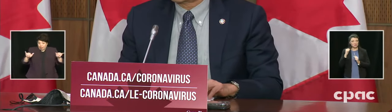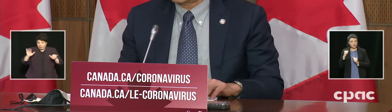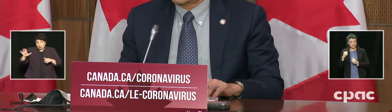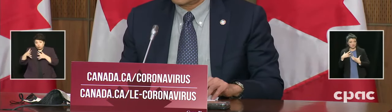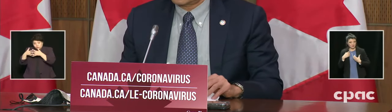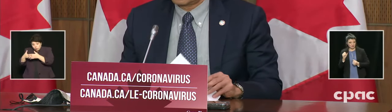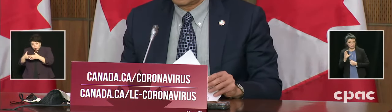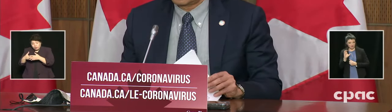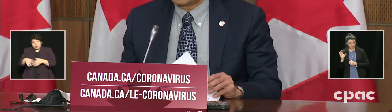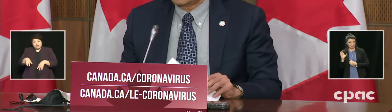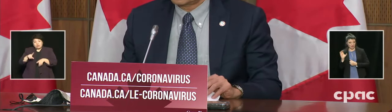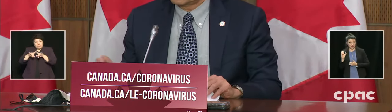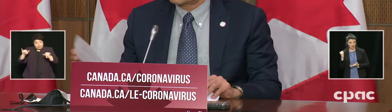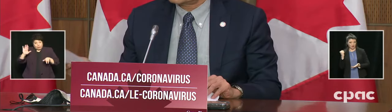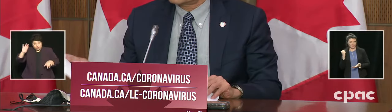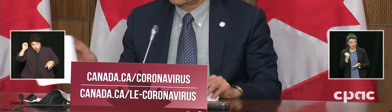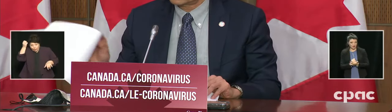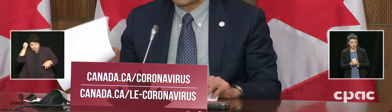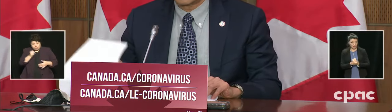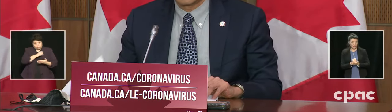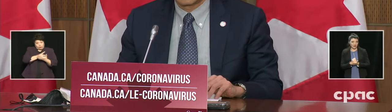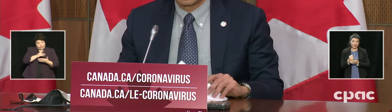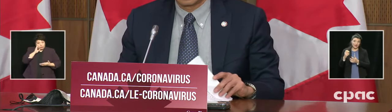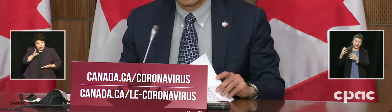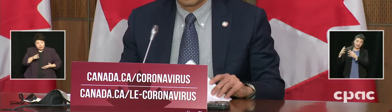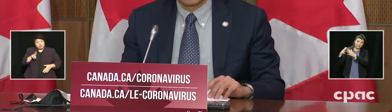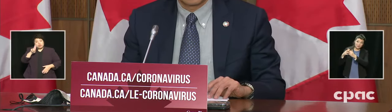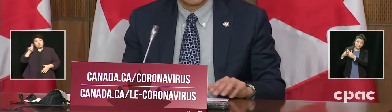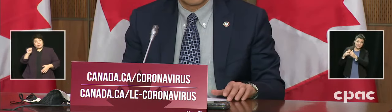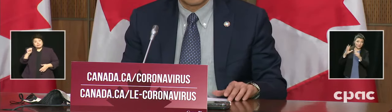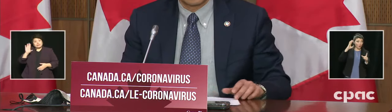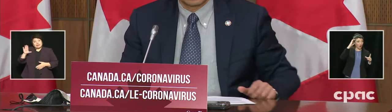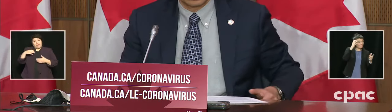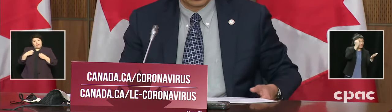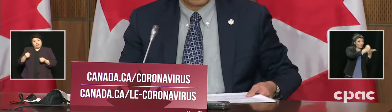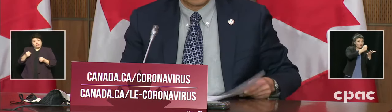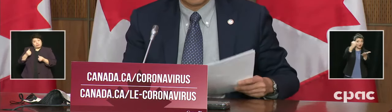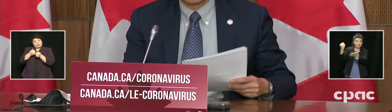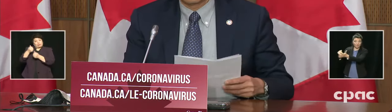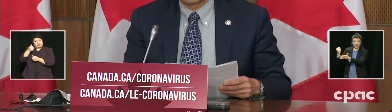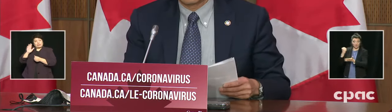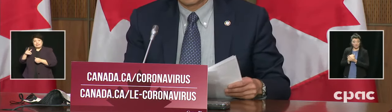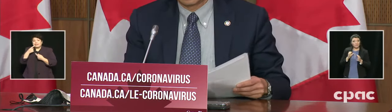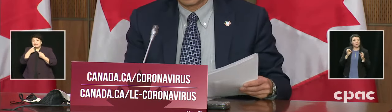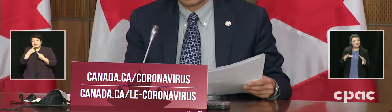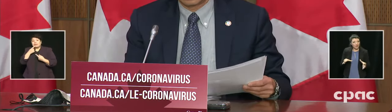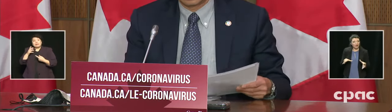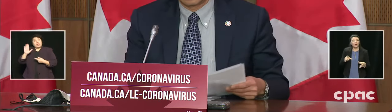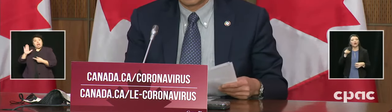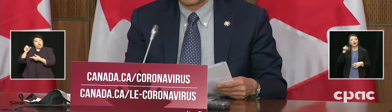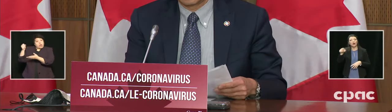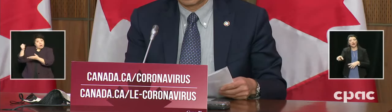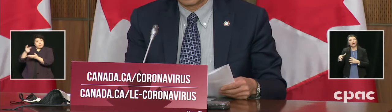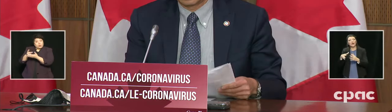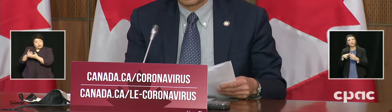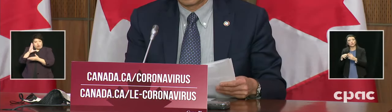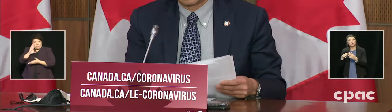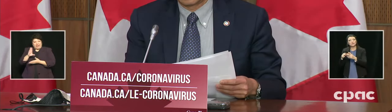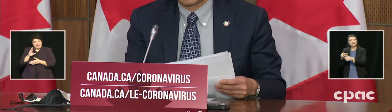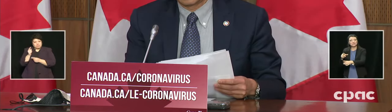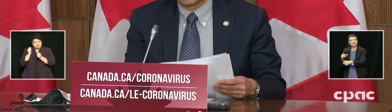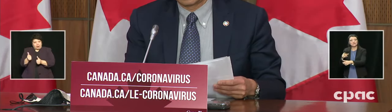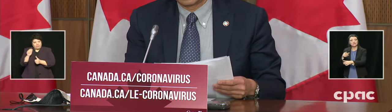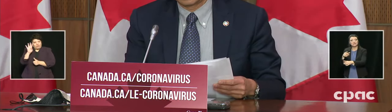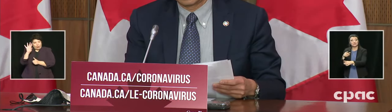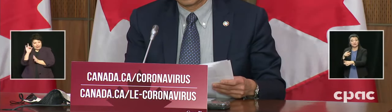The U.S. Health Secretary has said that he expects to get immunizations within 48 hours of approval by the